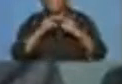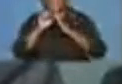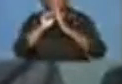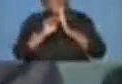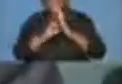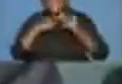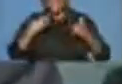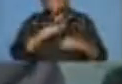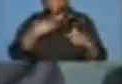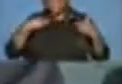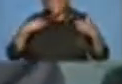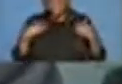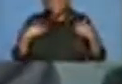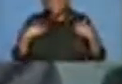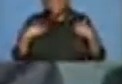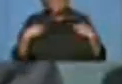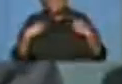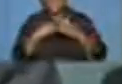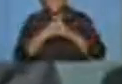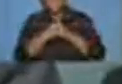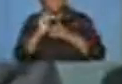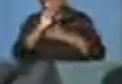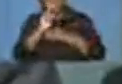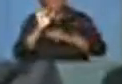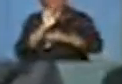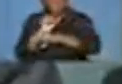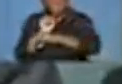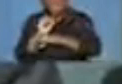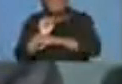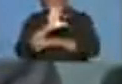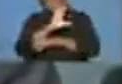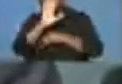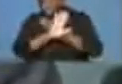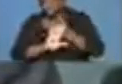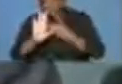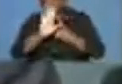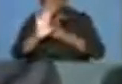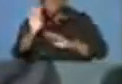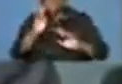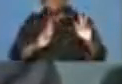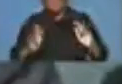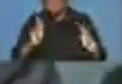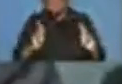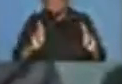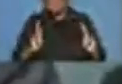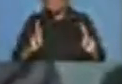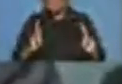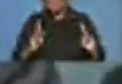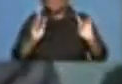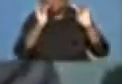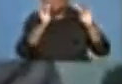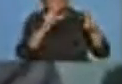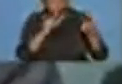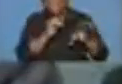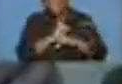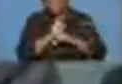the industrial agreement for hazard allowance, which were those security officers as well as persons at the meteorological office.